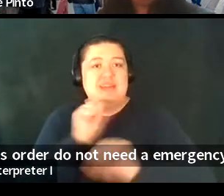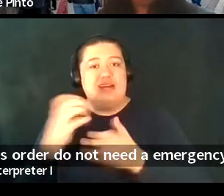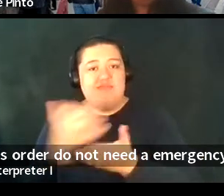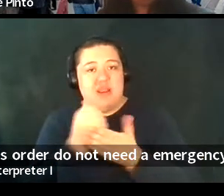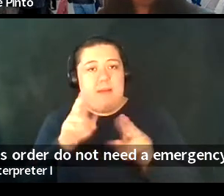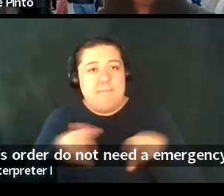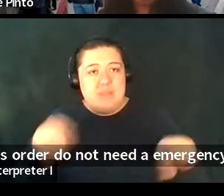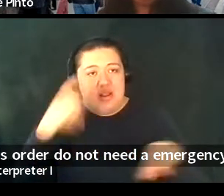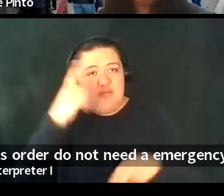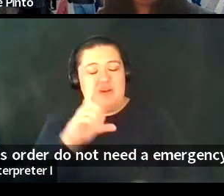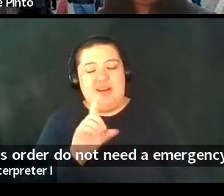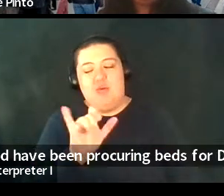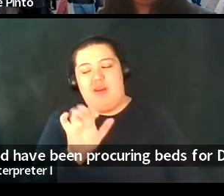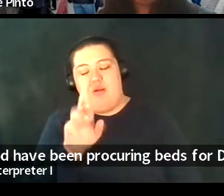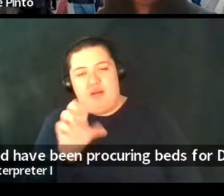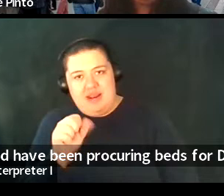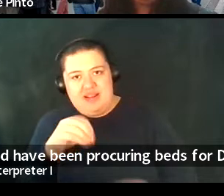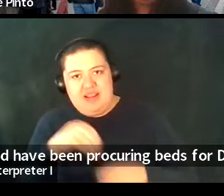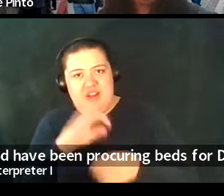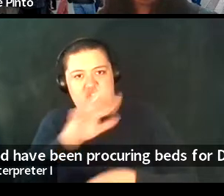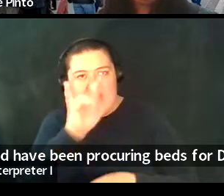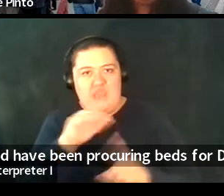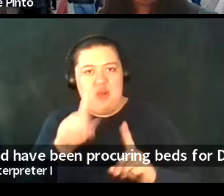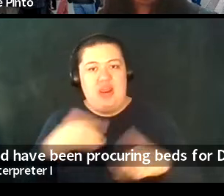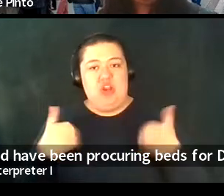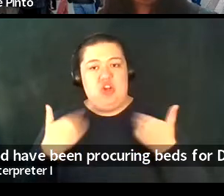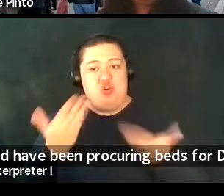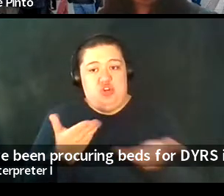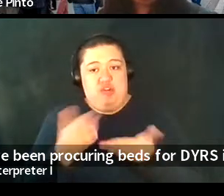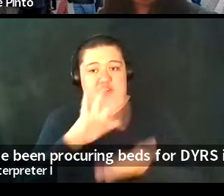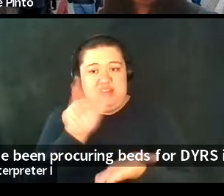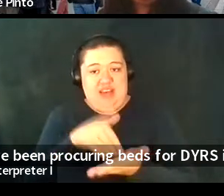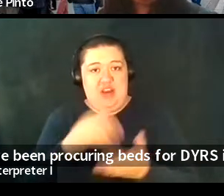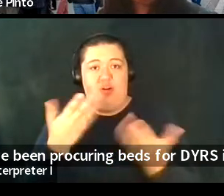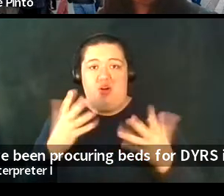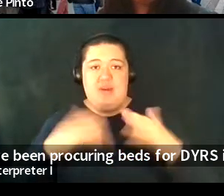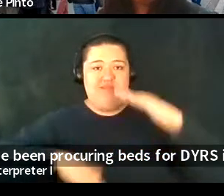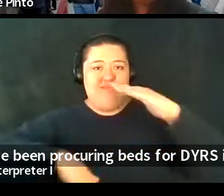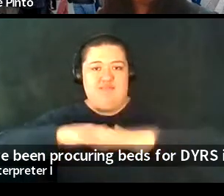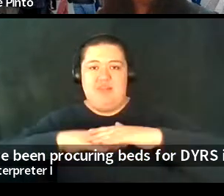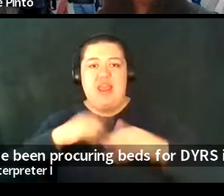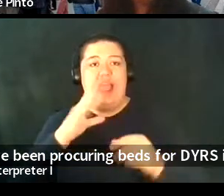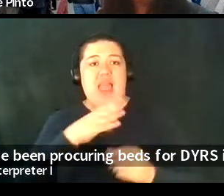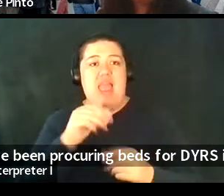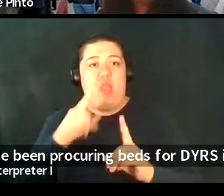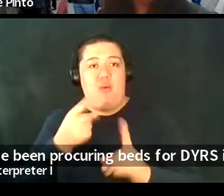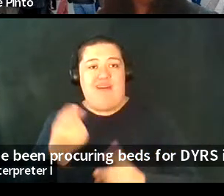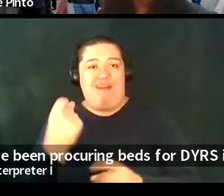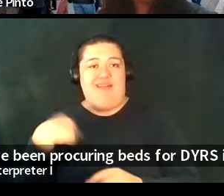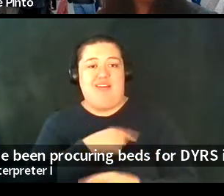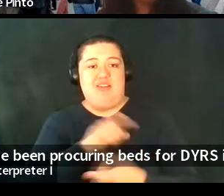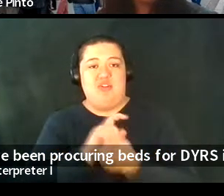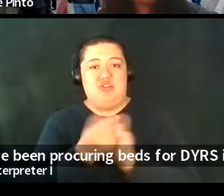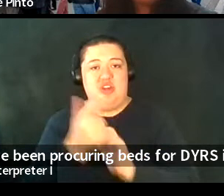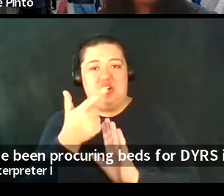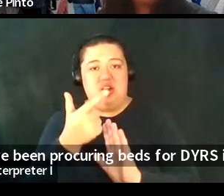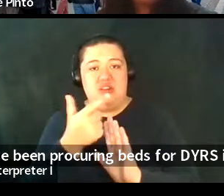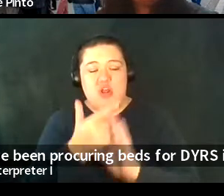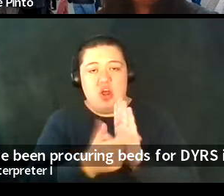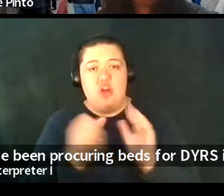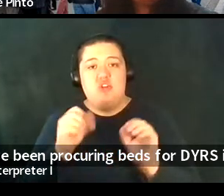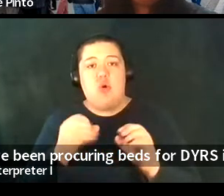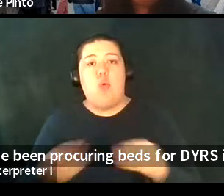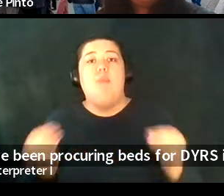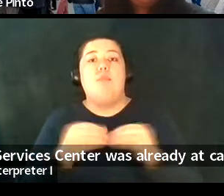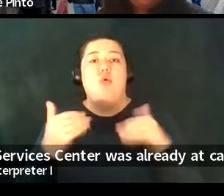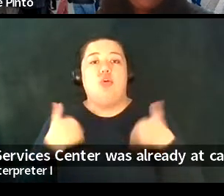for DYRS in July when the Youth Services Center was already at capacity and when she asked us to change the law so more youth would be